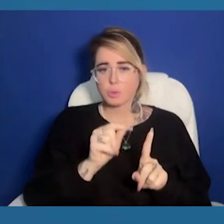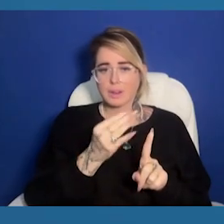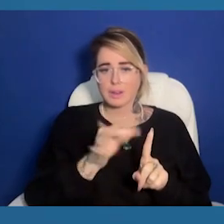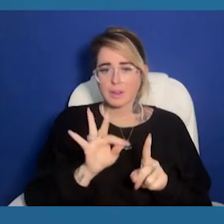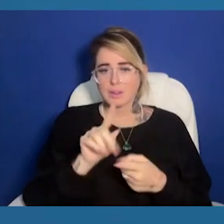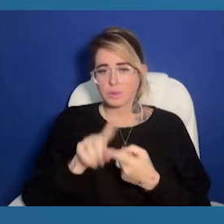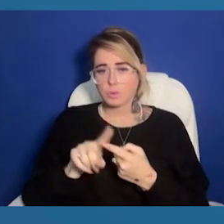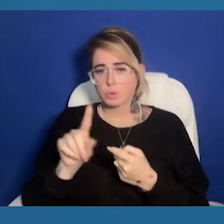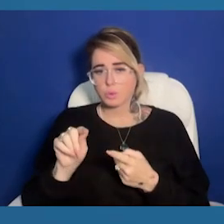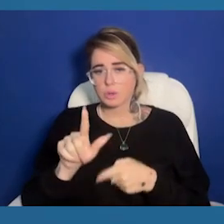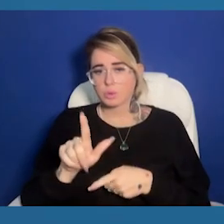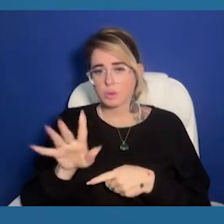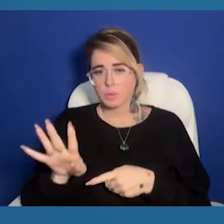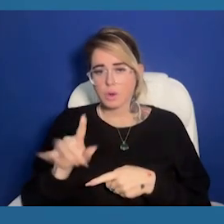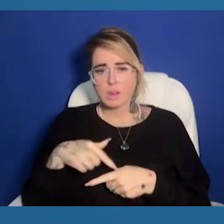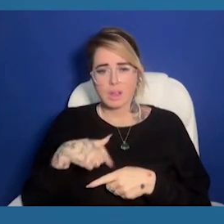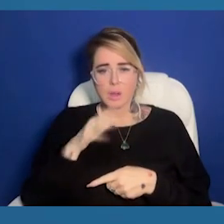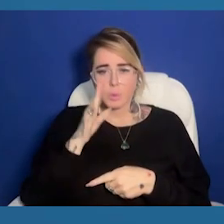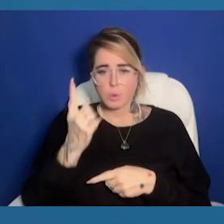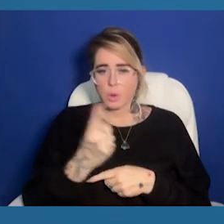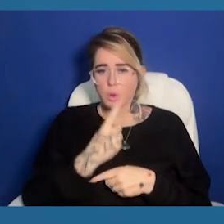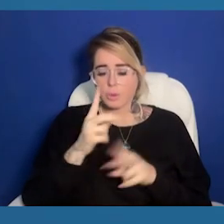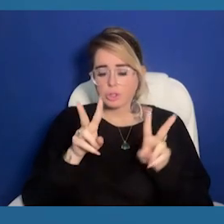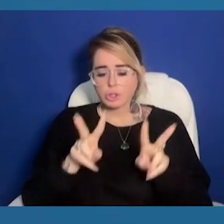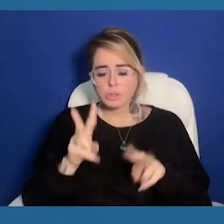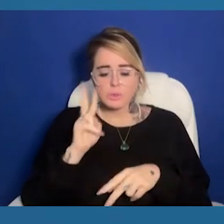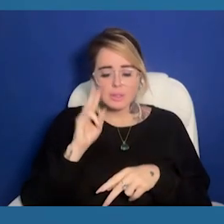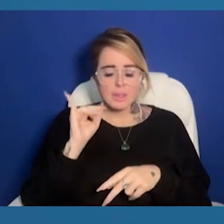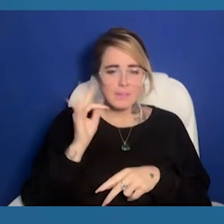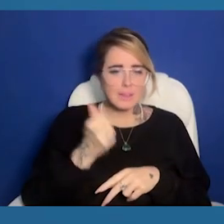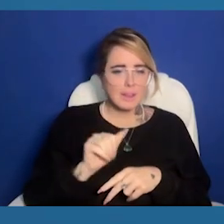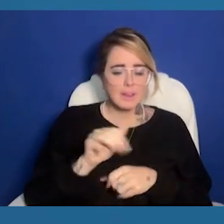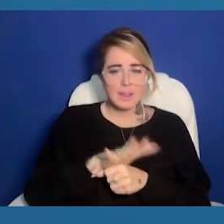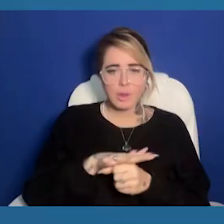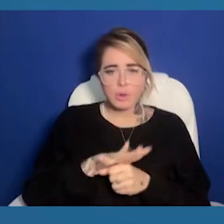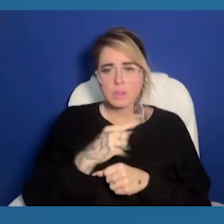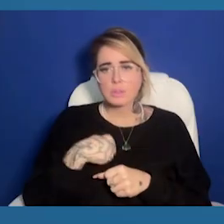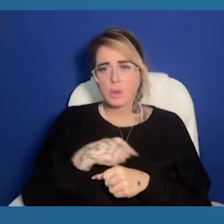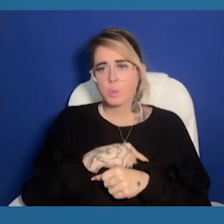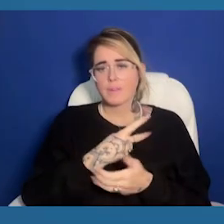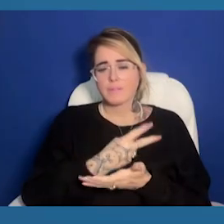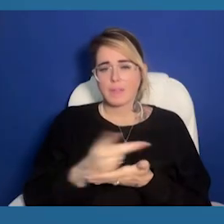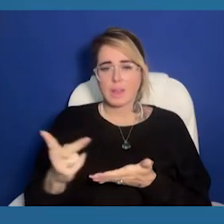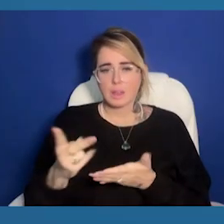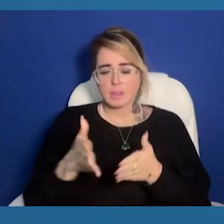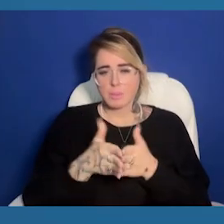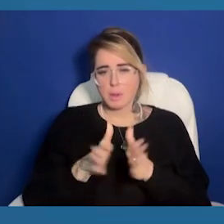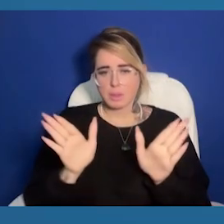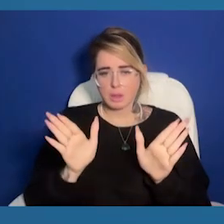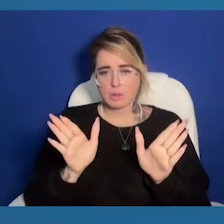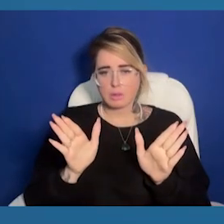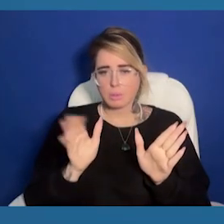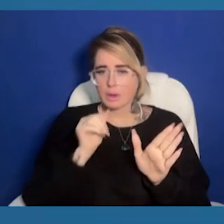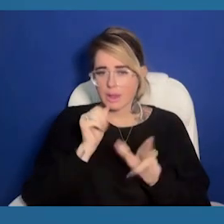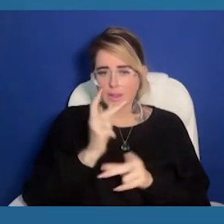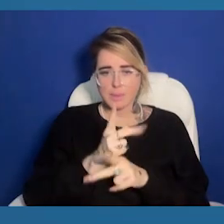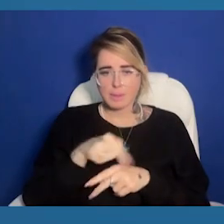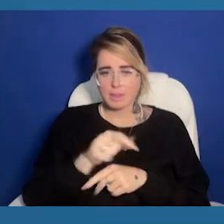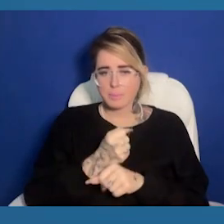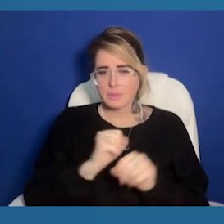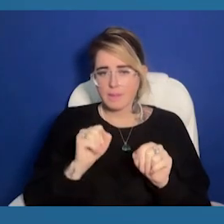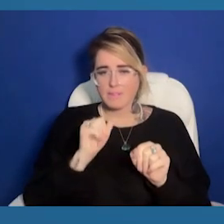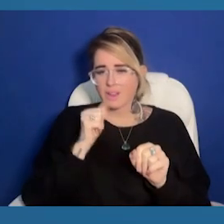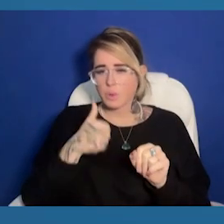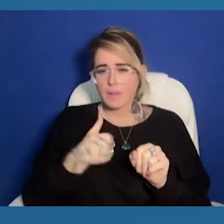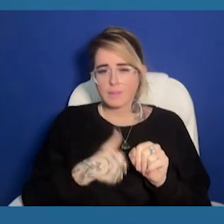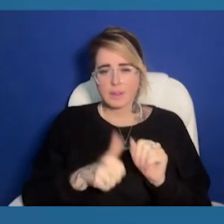2024. I will always be looking to see whether there's areas where we're failing the public in keeping them safe. I don't have an agenda